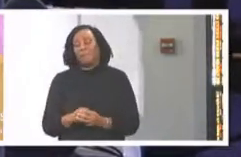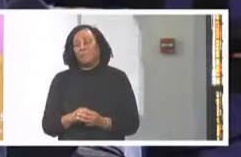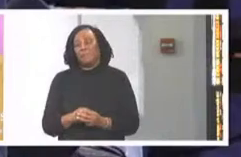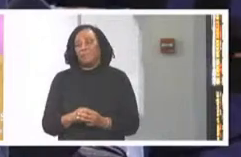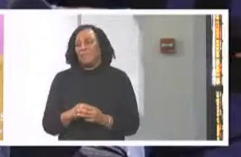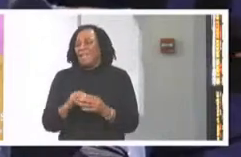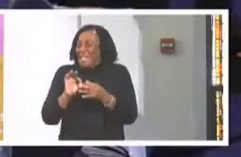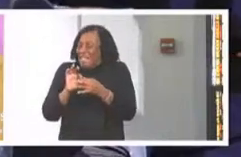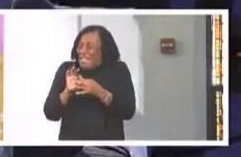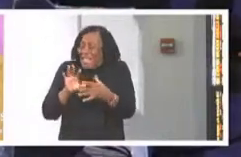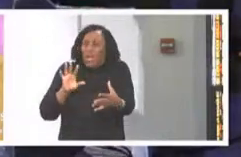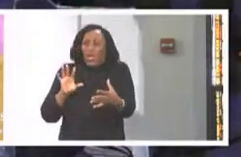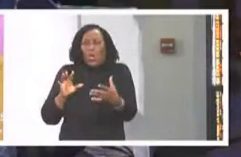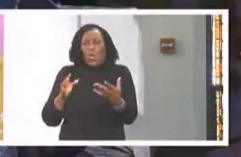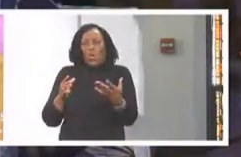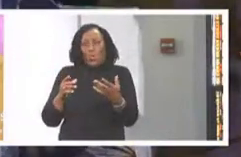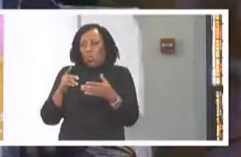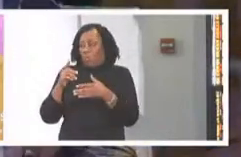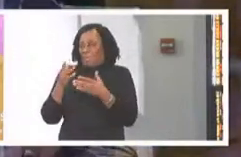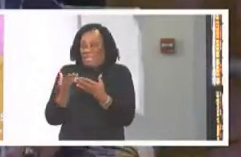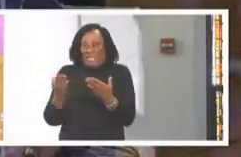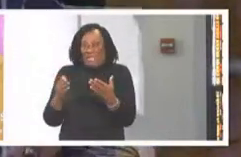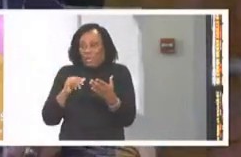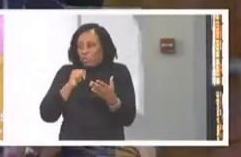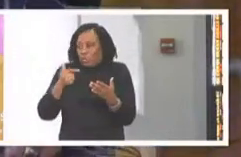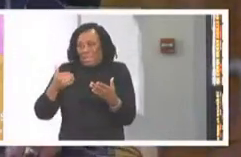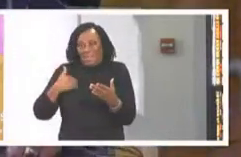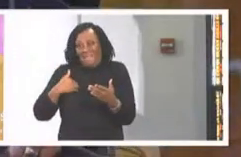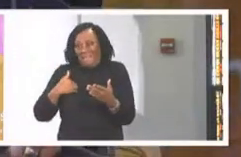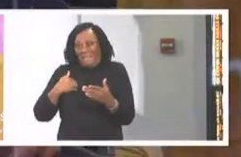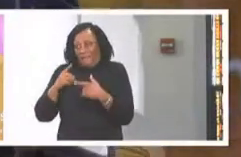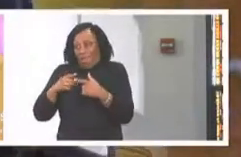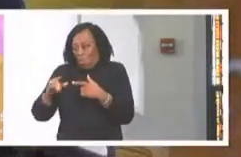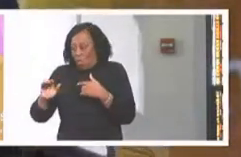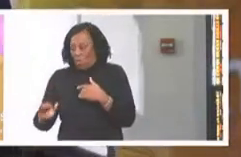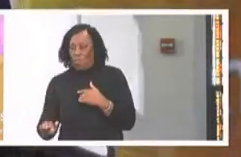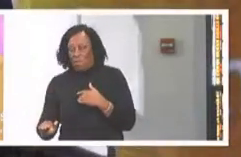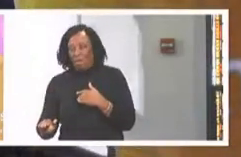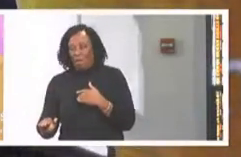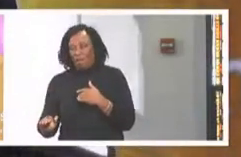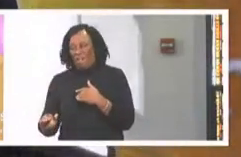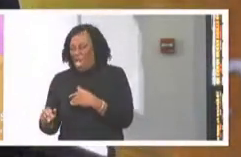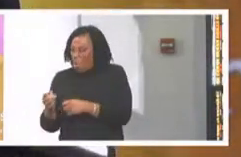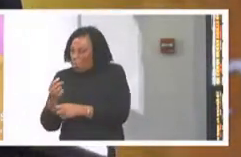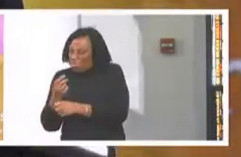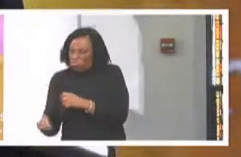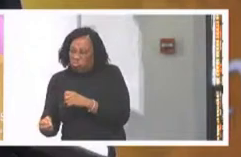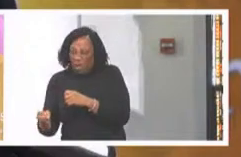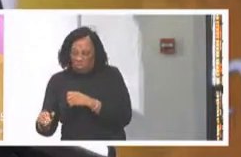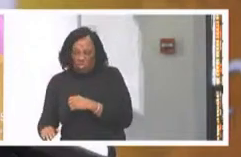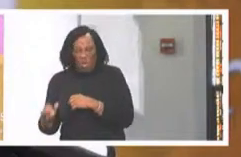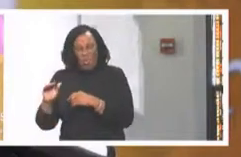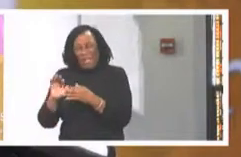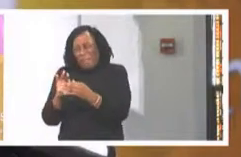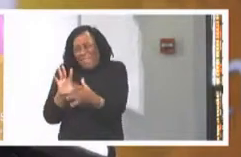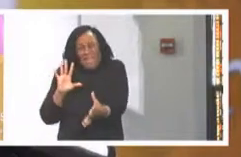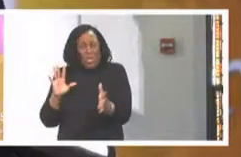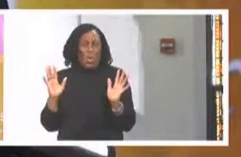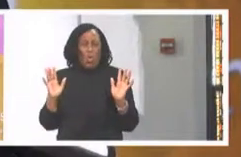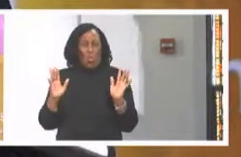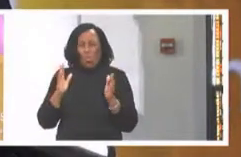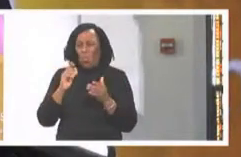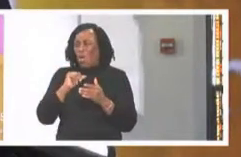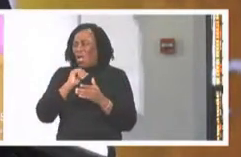Let it go. What we didn't have when we were young and how rough it was growing up, let it go. Stop telling them